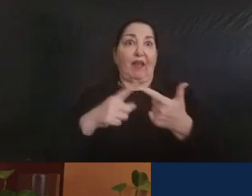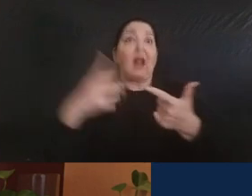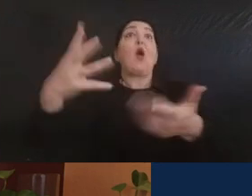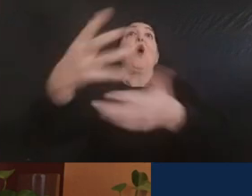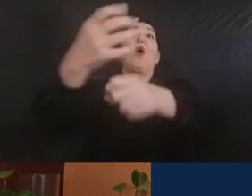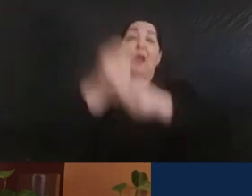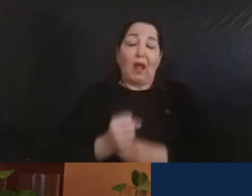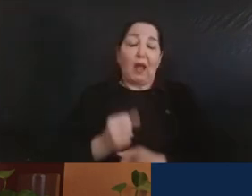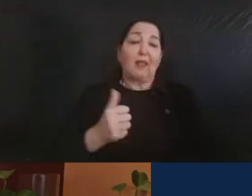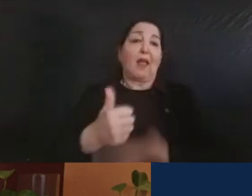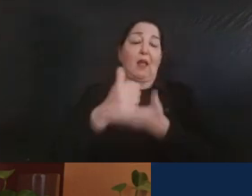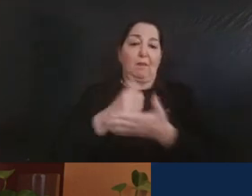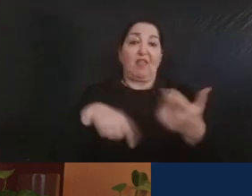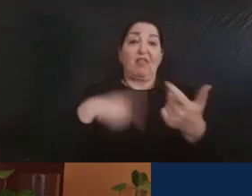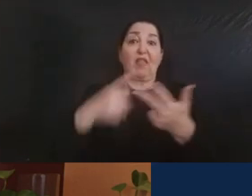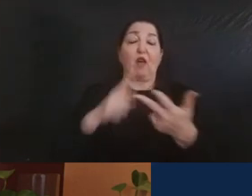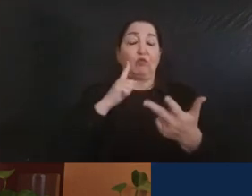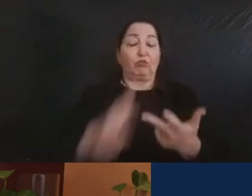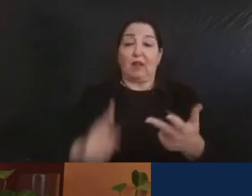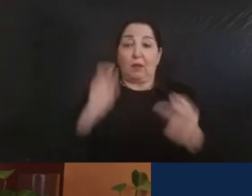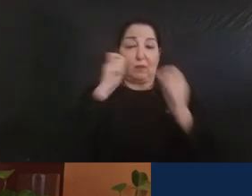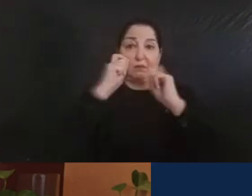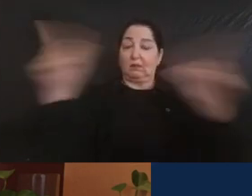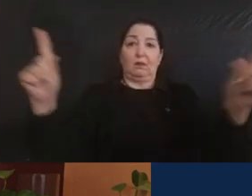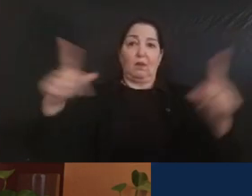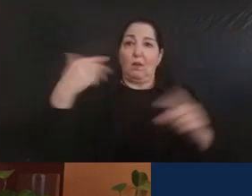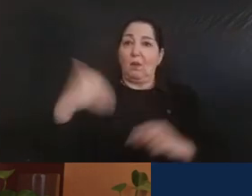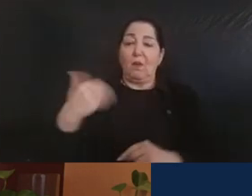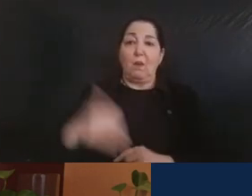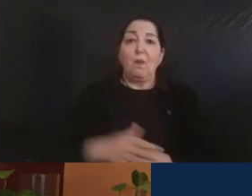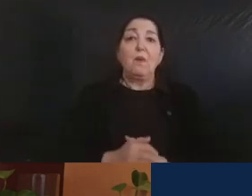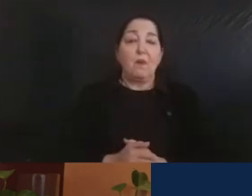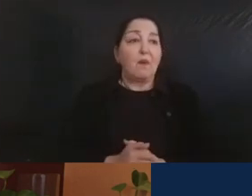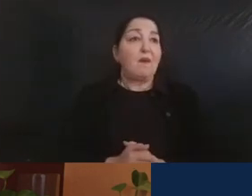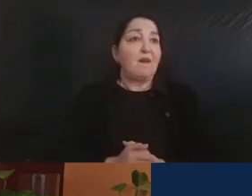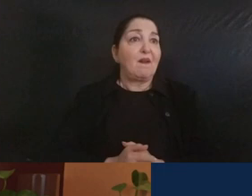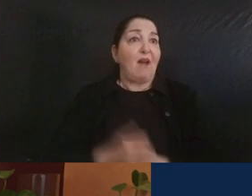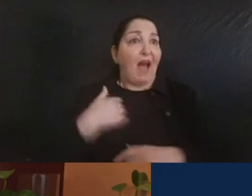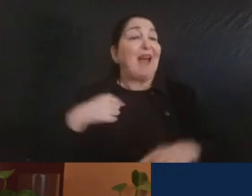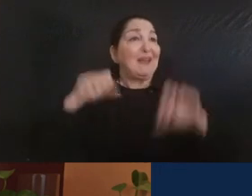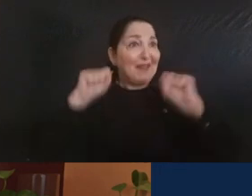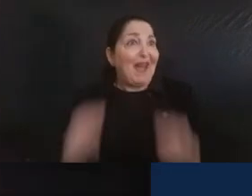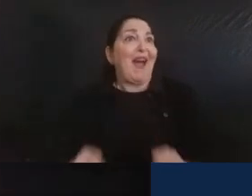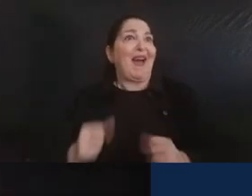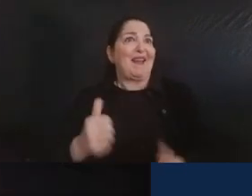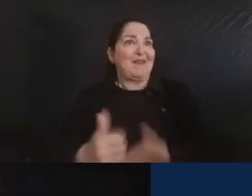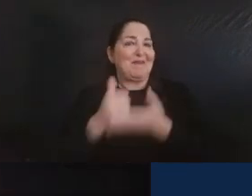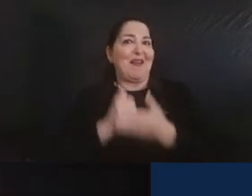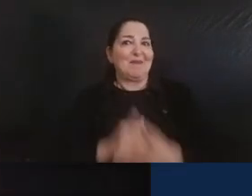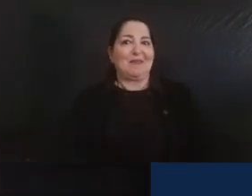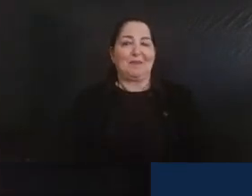really, it was a revelation that I could be helped.